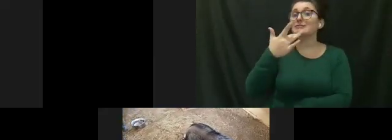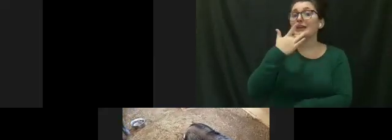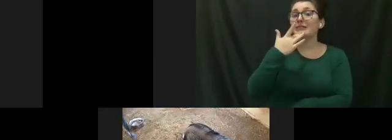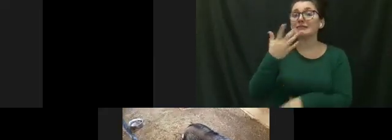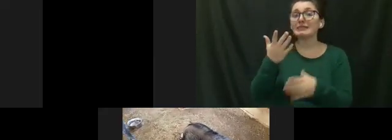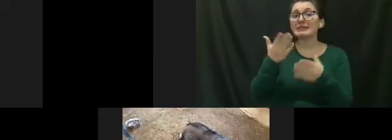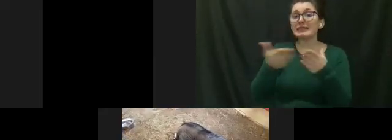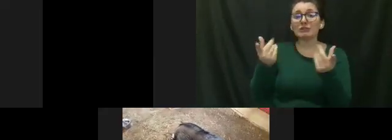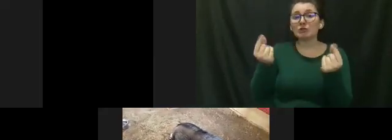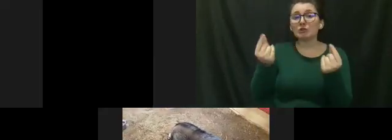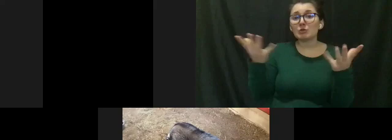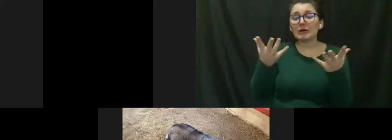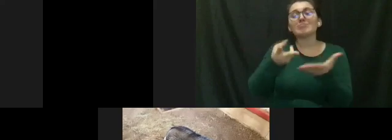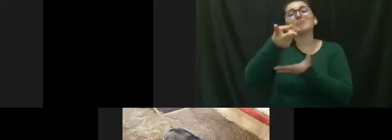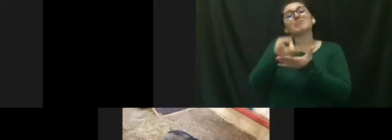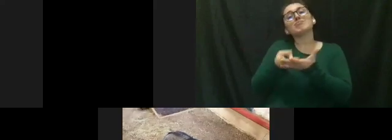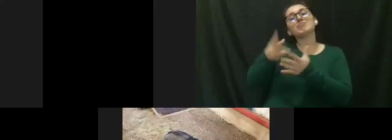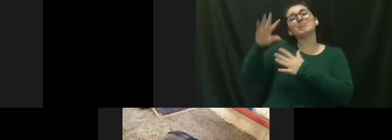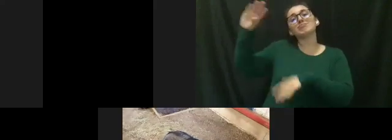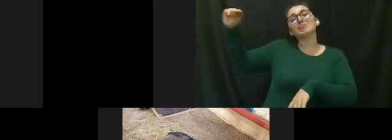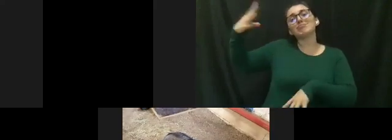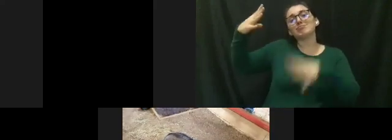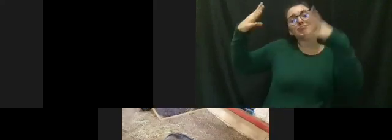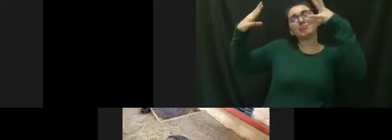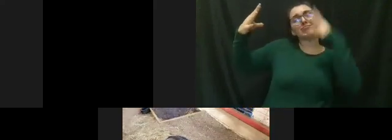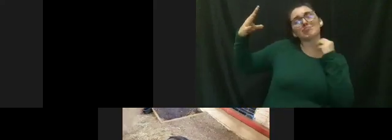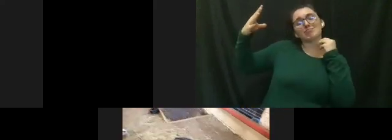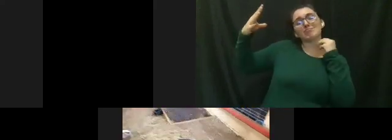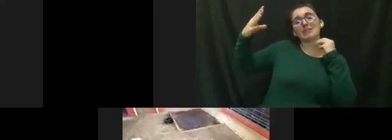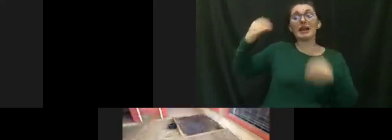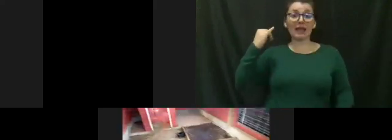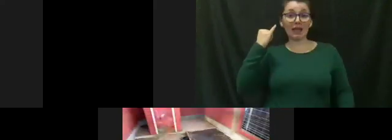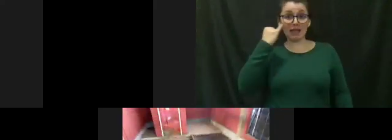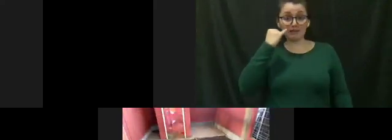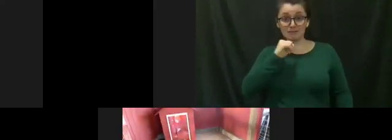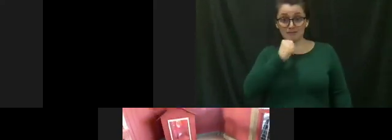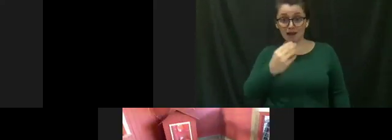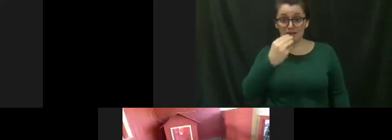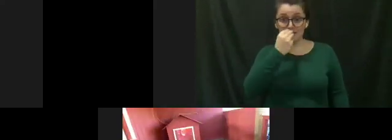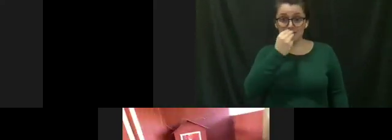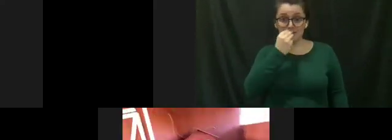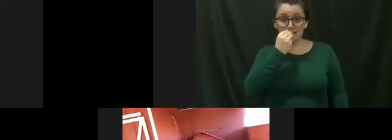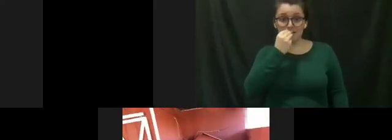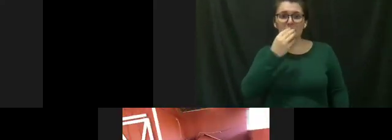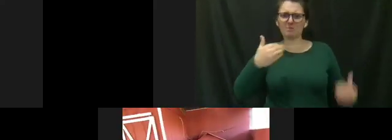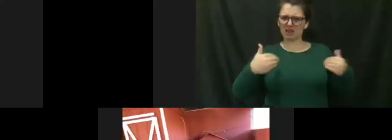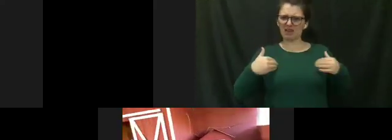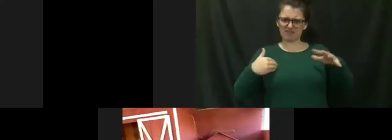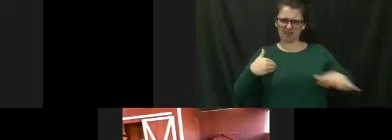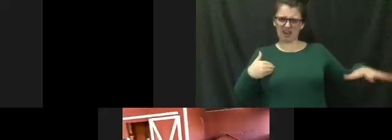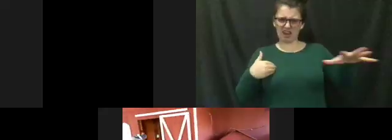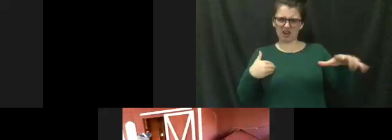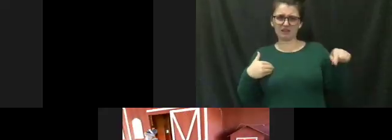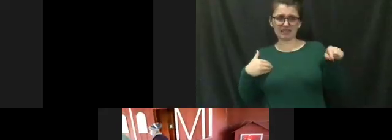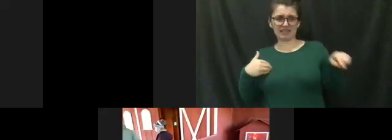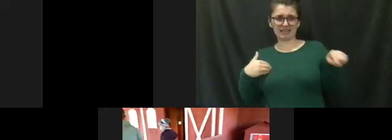naps. So what we do when he's not eating his food is we will let him kind of have this whole area. He really likes to